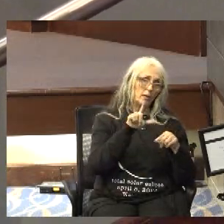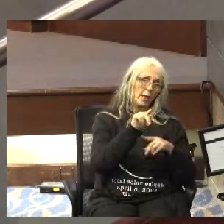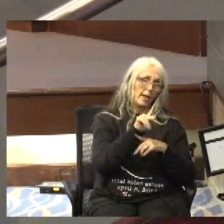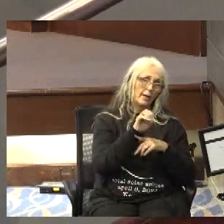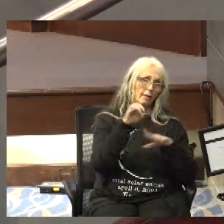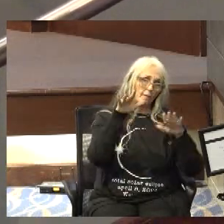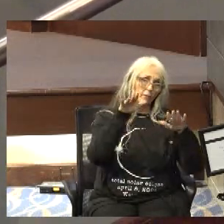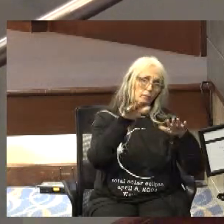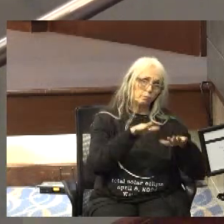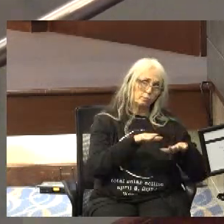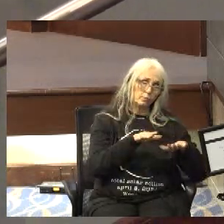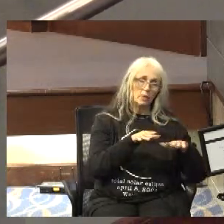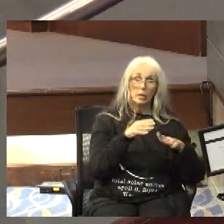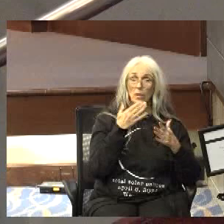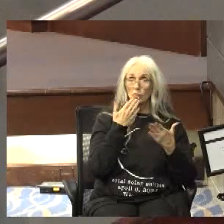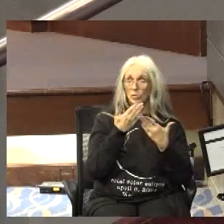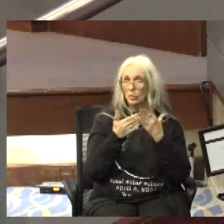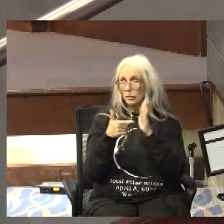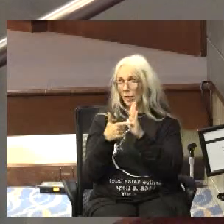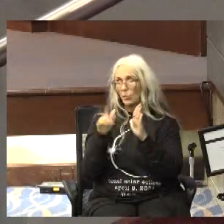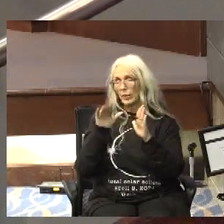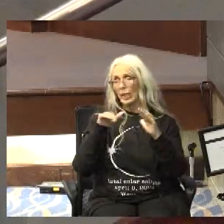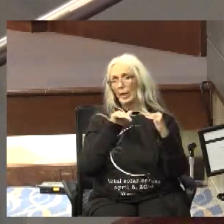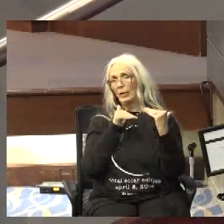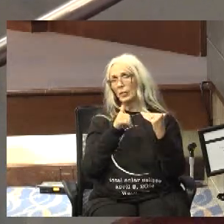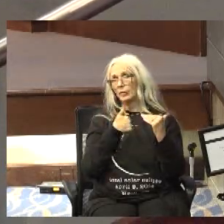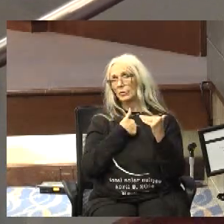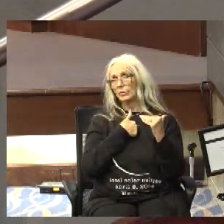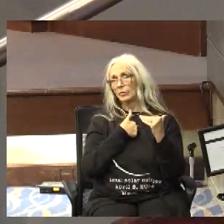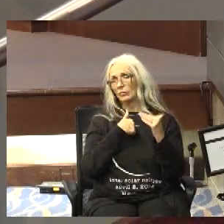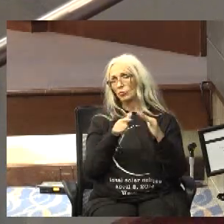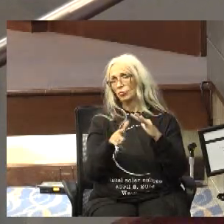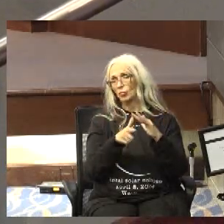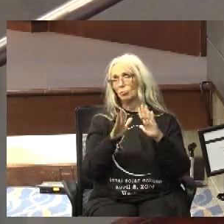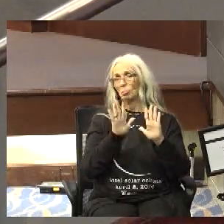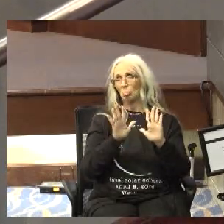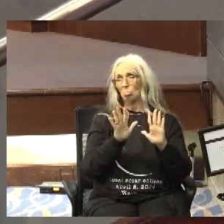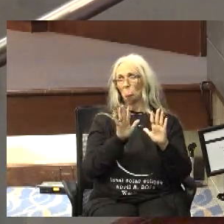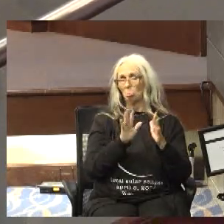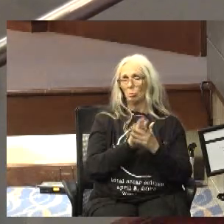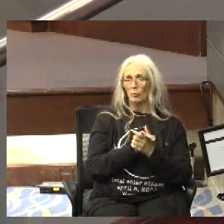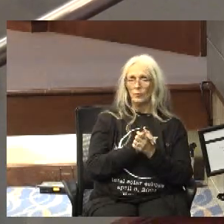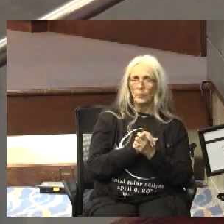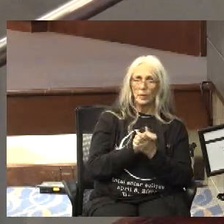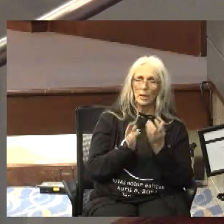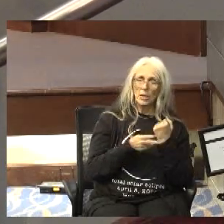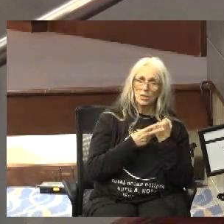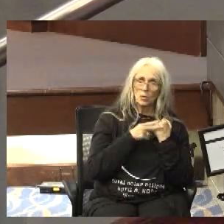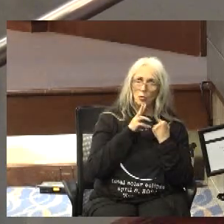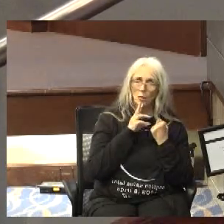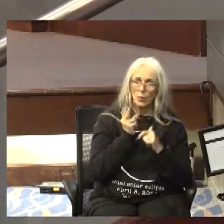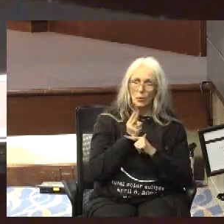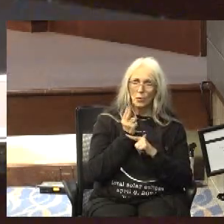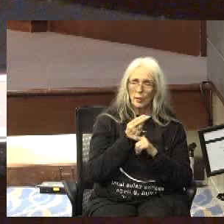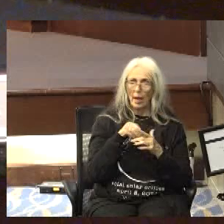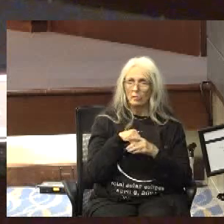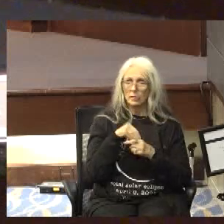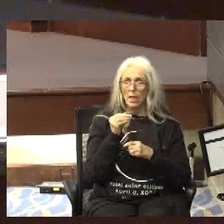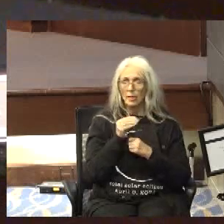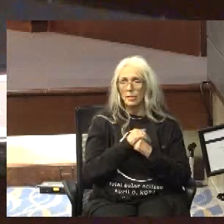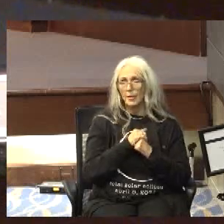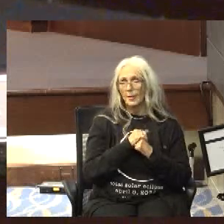know, that's a good sign that we need to cut those back and be more conservative with our water usage outdoors.